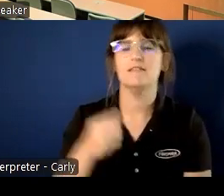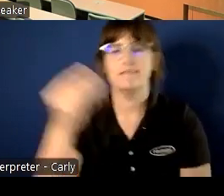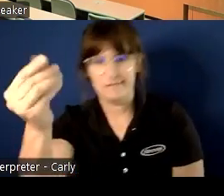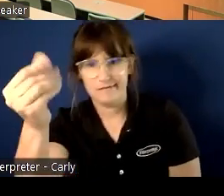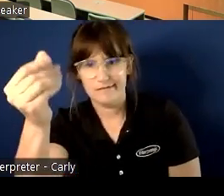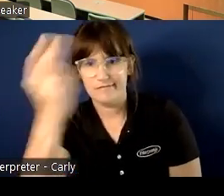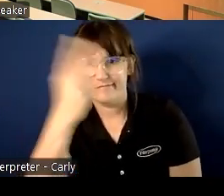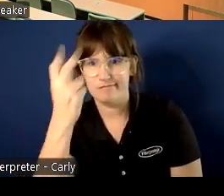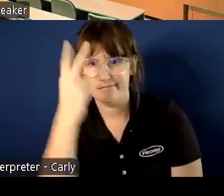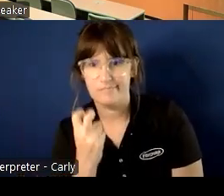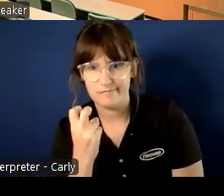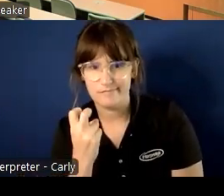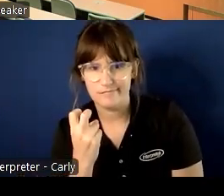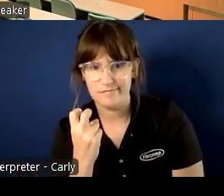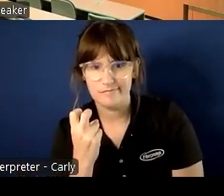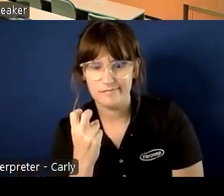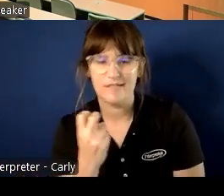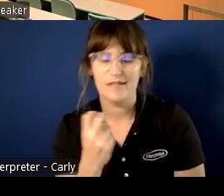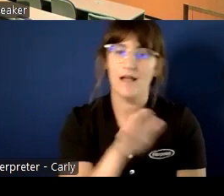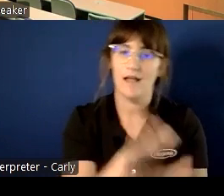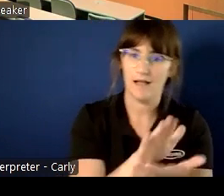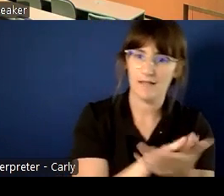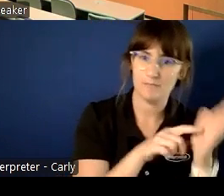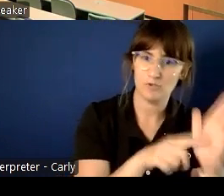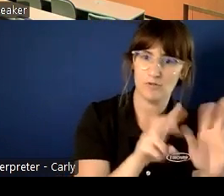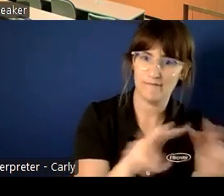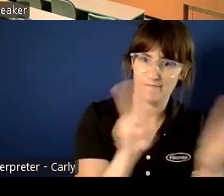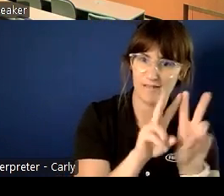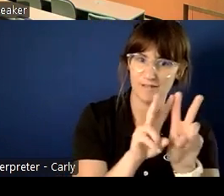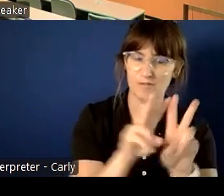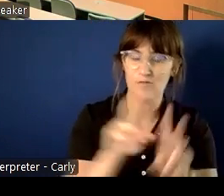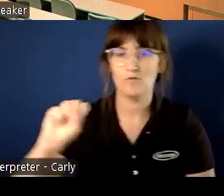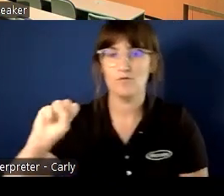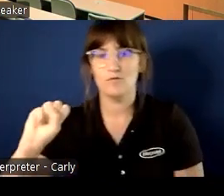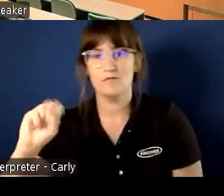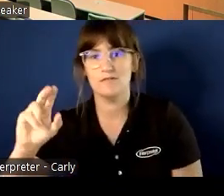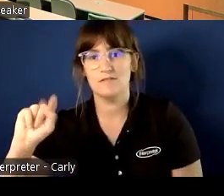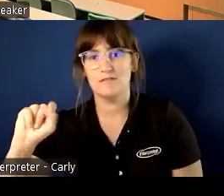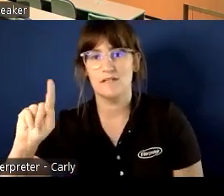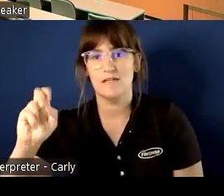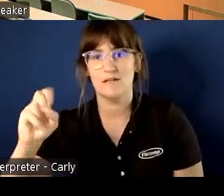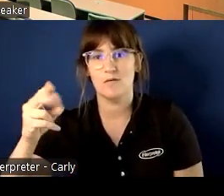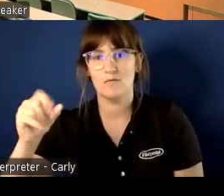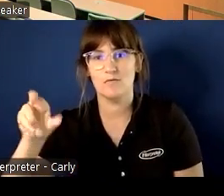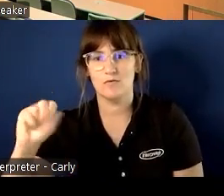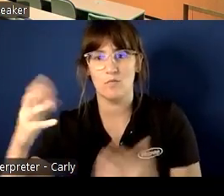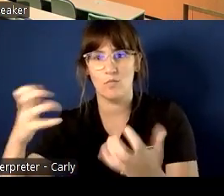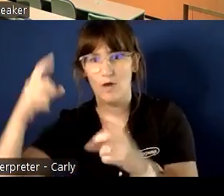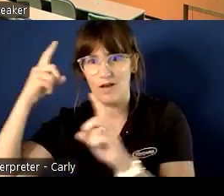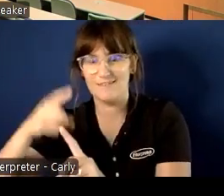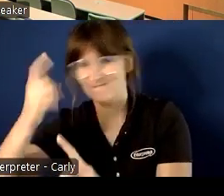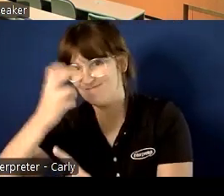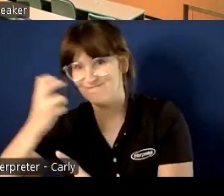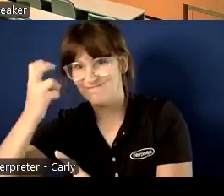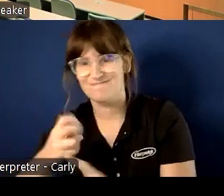disconnect between this academic discipline of showing value versus what the stakeholders actually pay attention to. And I'm kind of trying to bring